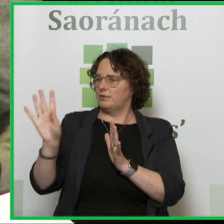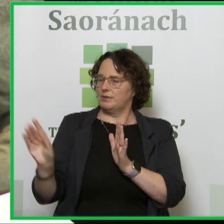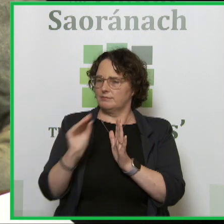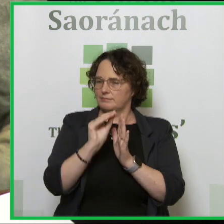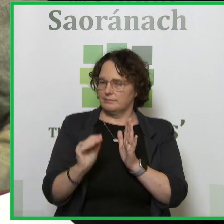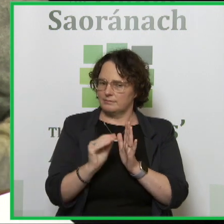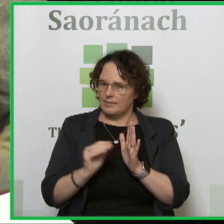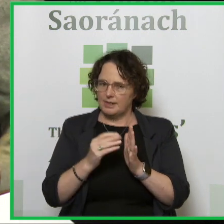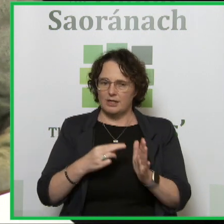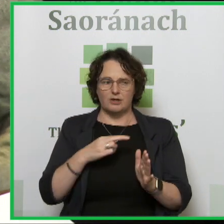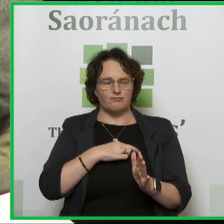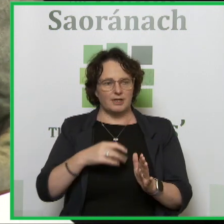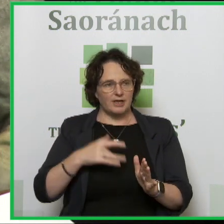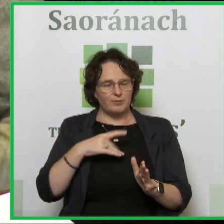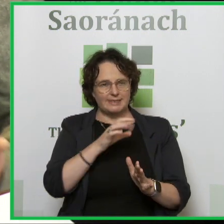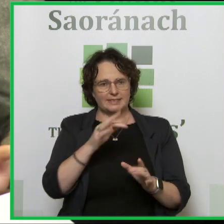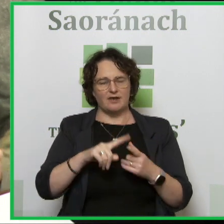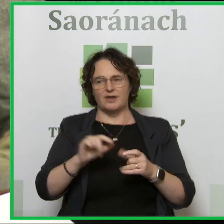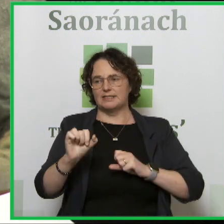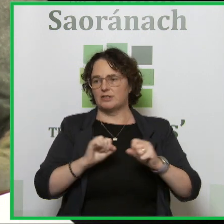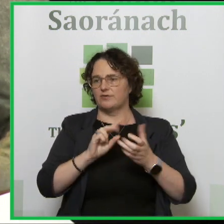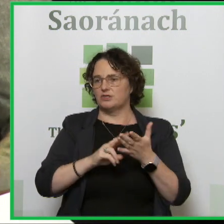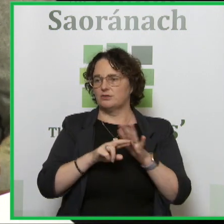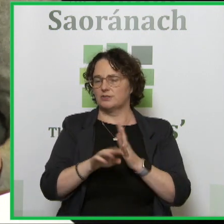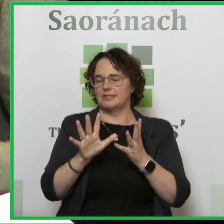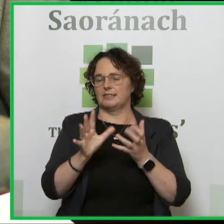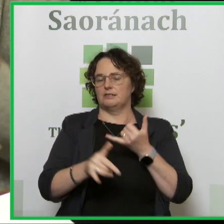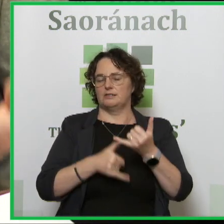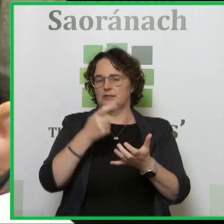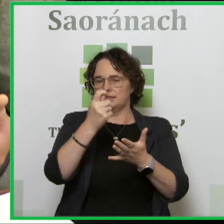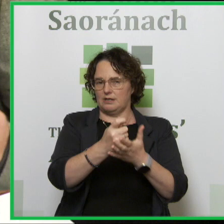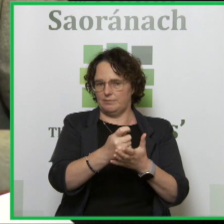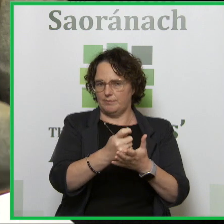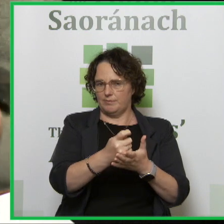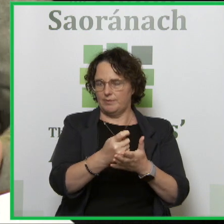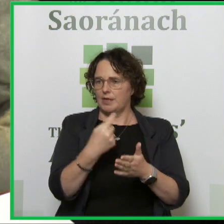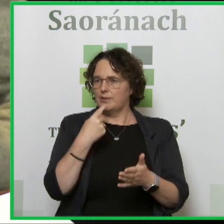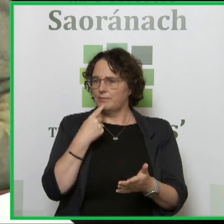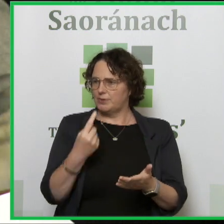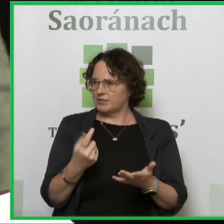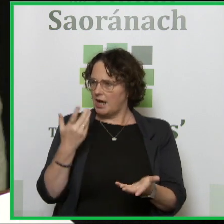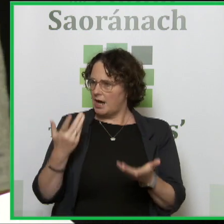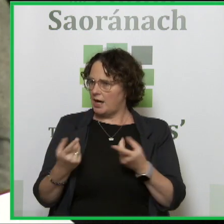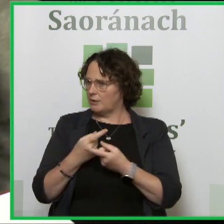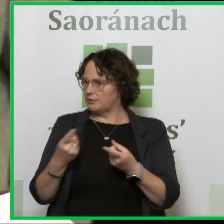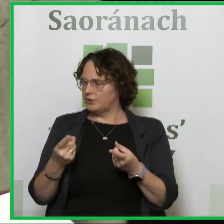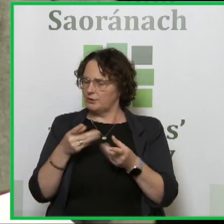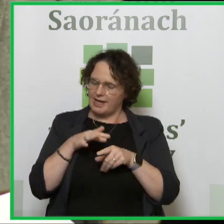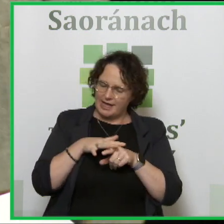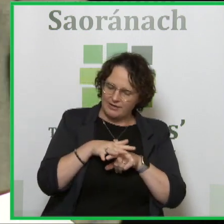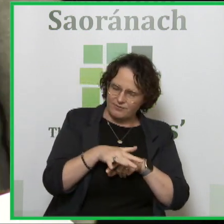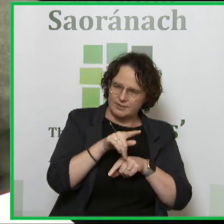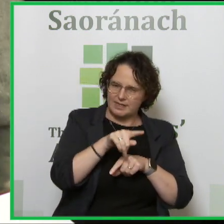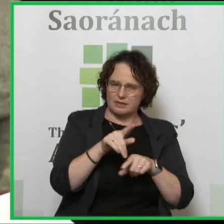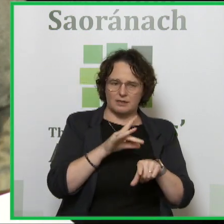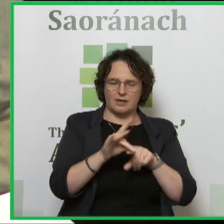in real life by staff and service users in 10 years' time. But how might the Assembly influence this interaction?